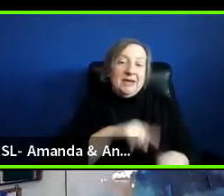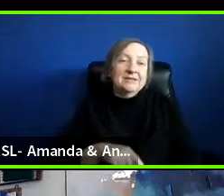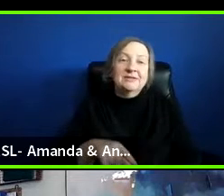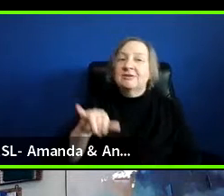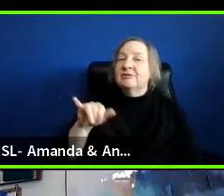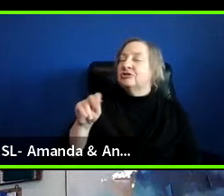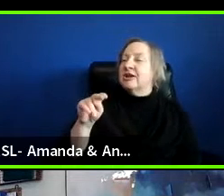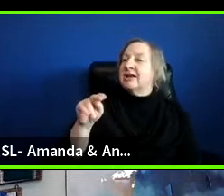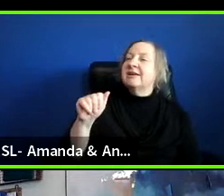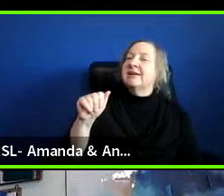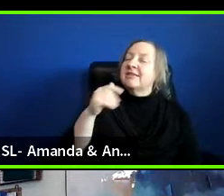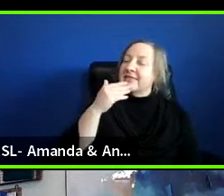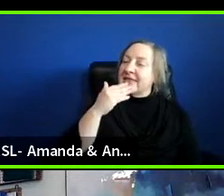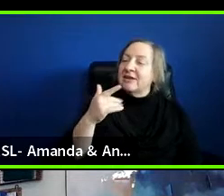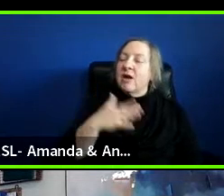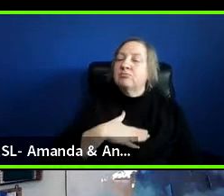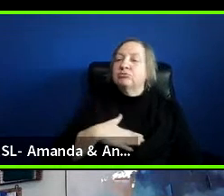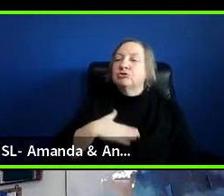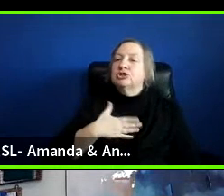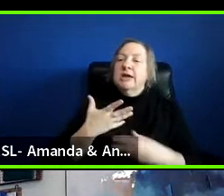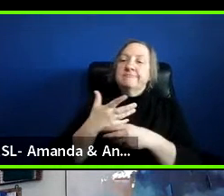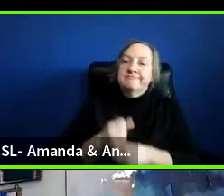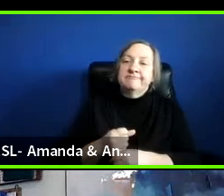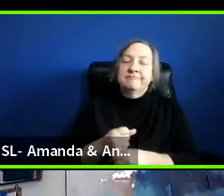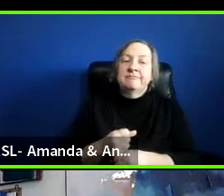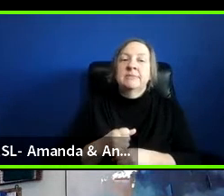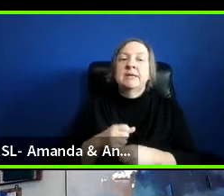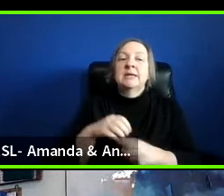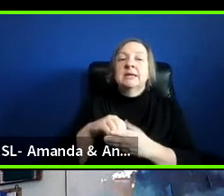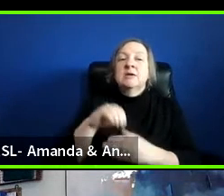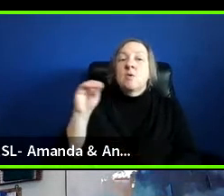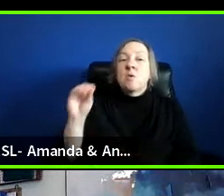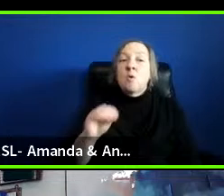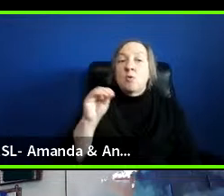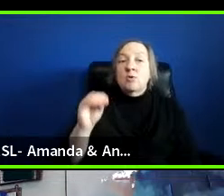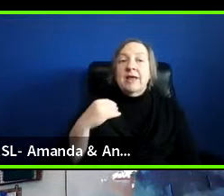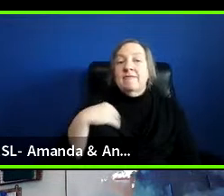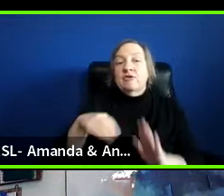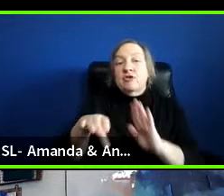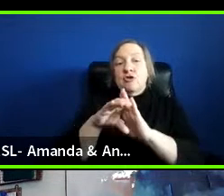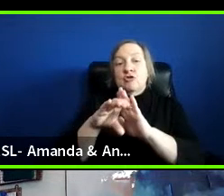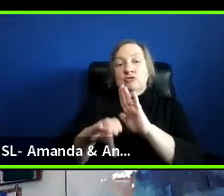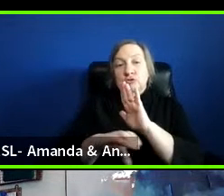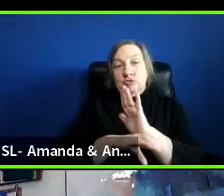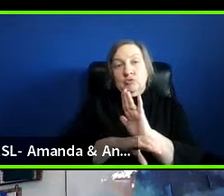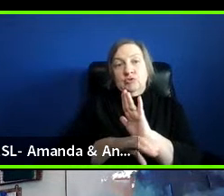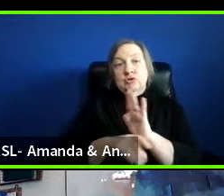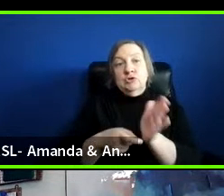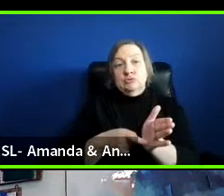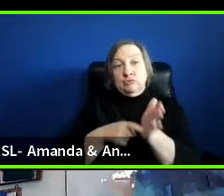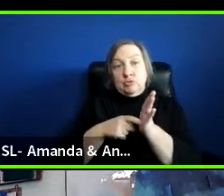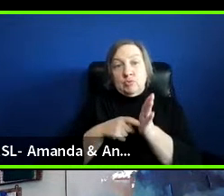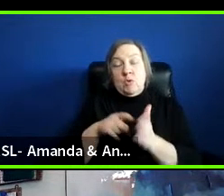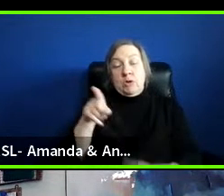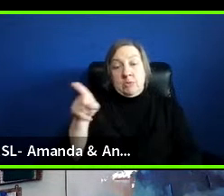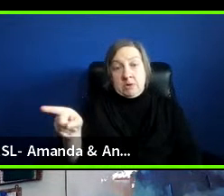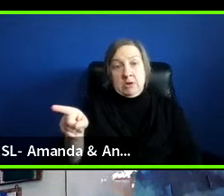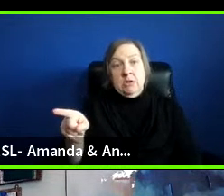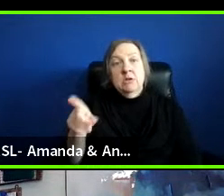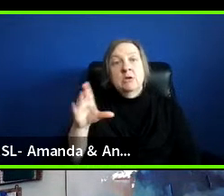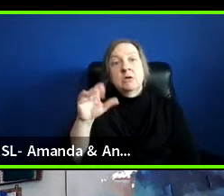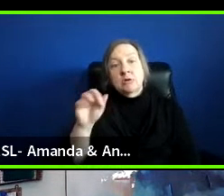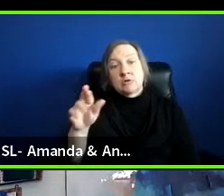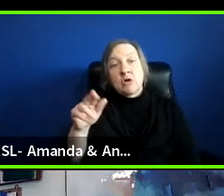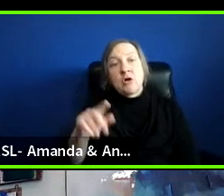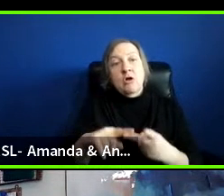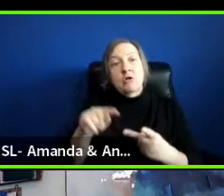you. I appreciate the overview. In Oregon, we have a constitutional requirement that cars and